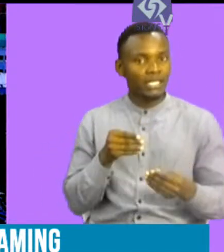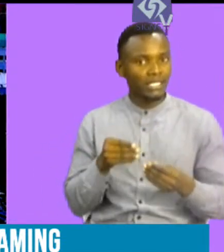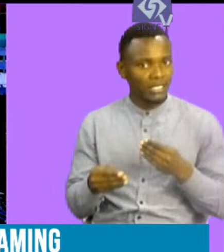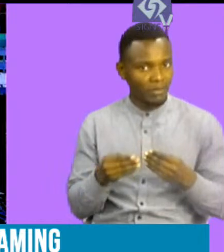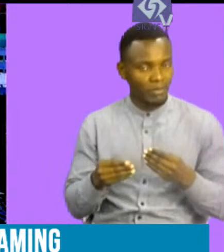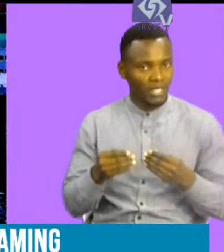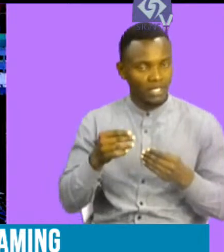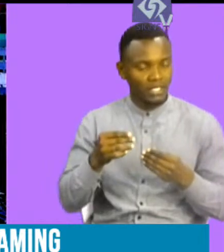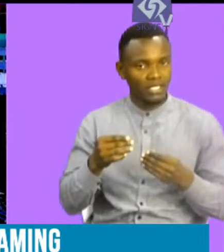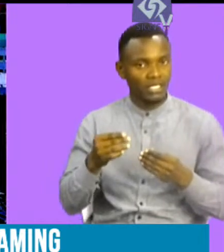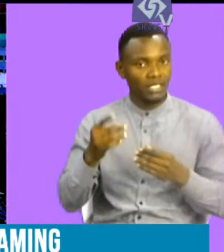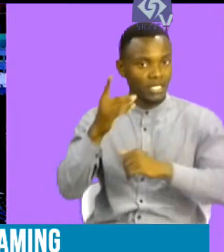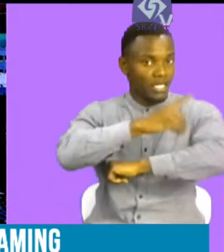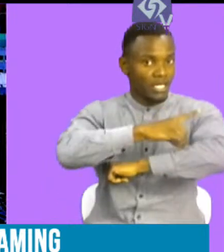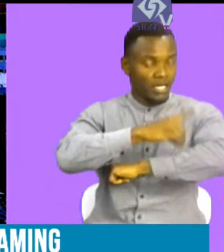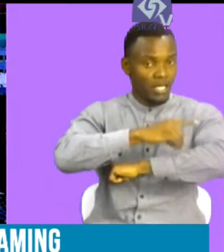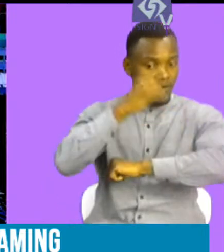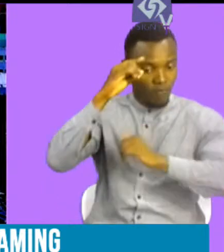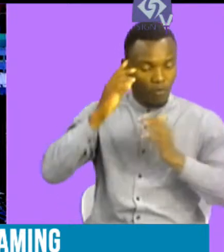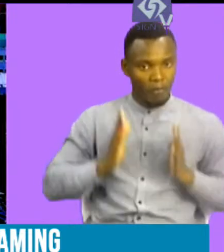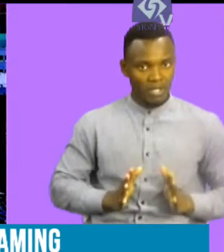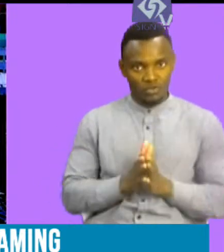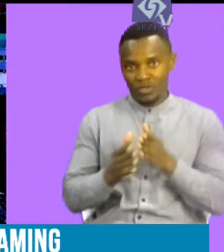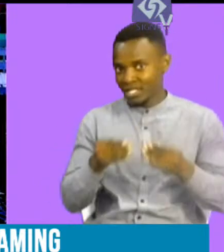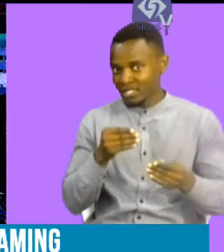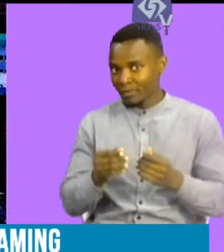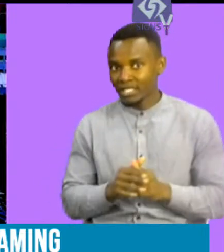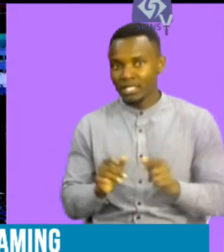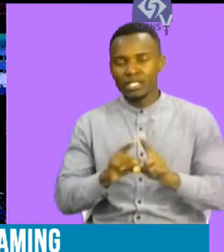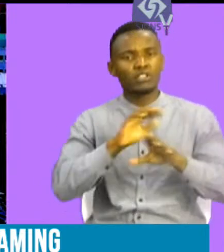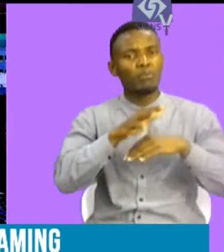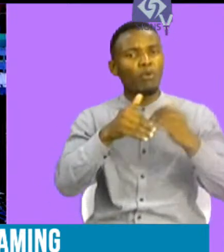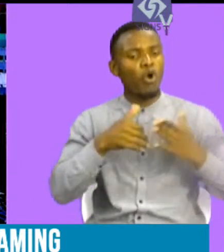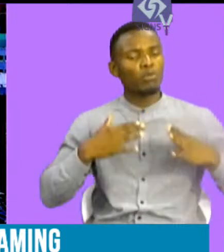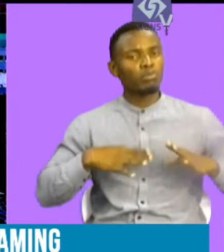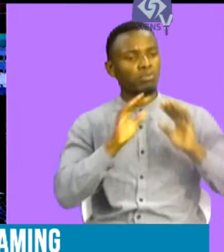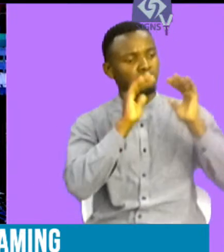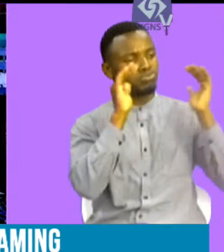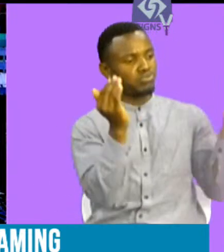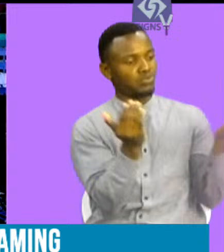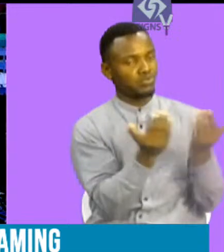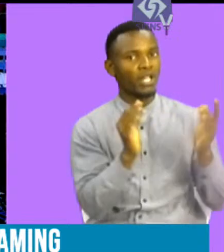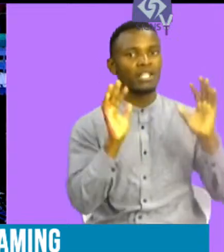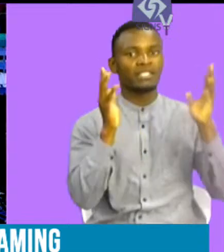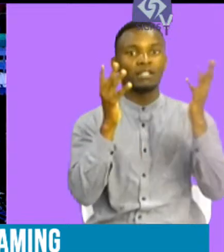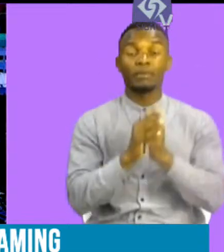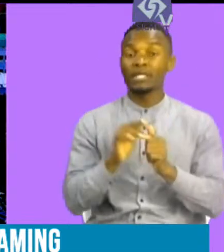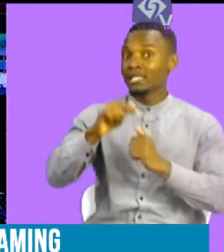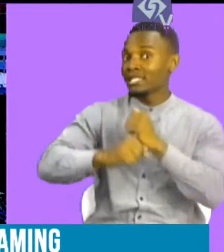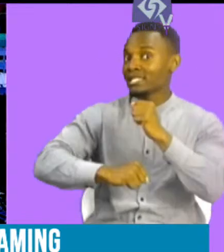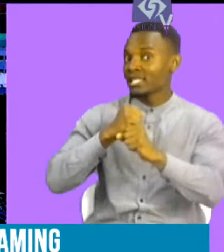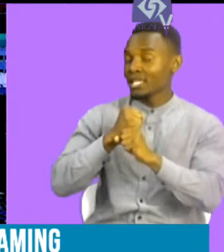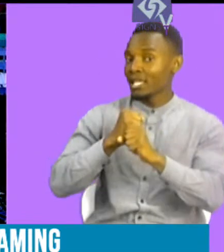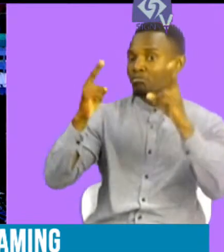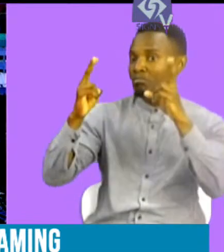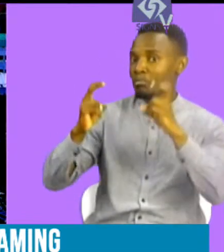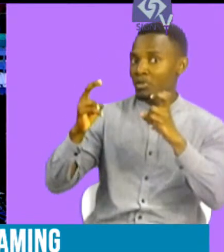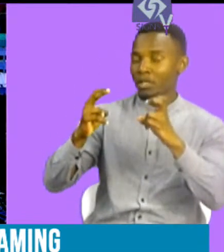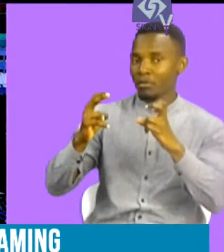International Day of Persons with a Disability, and the world over is celebrating. And this year's theme is gravitating